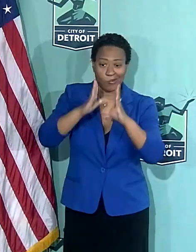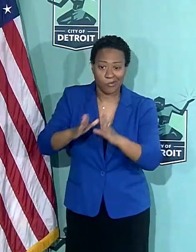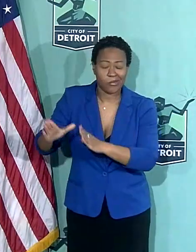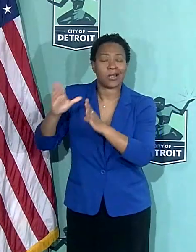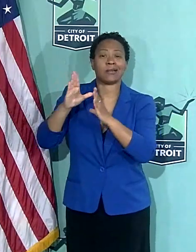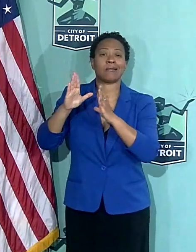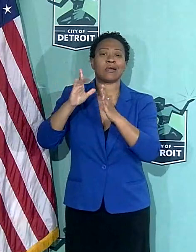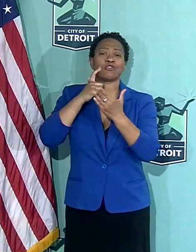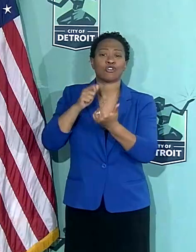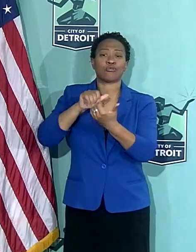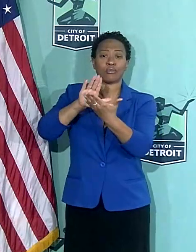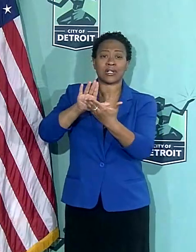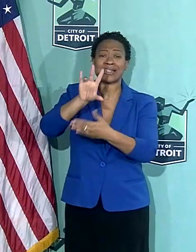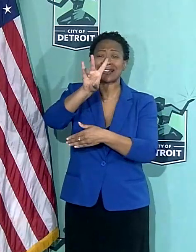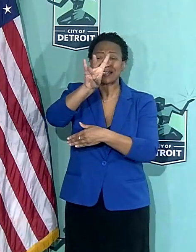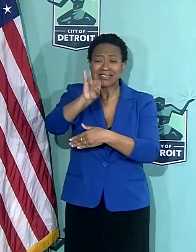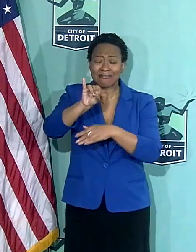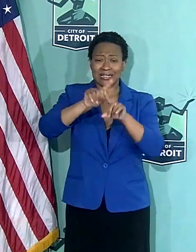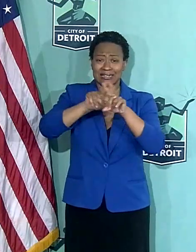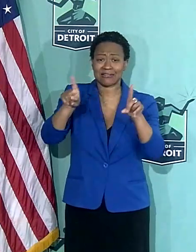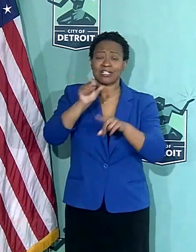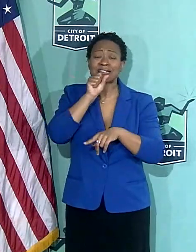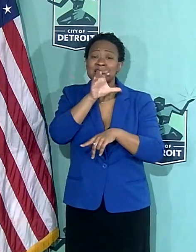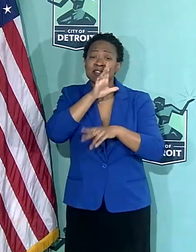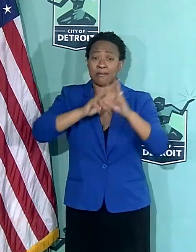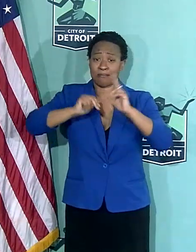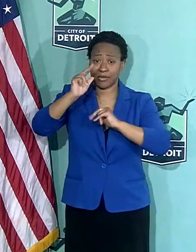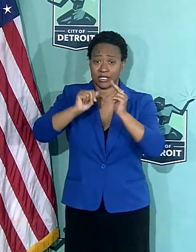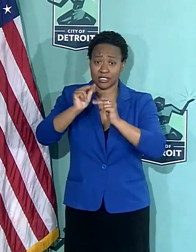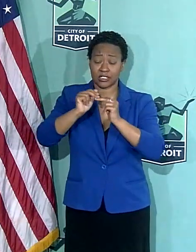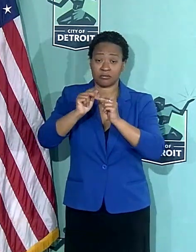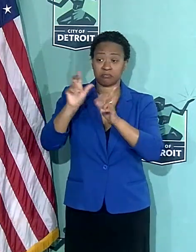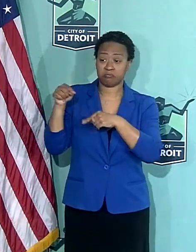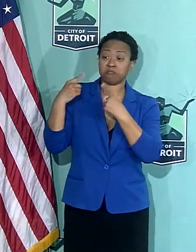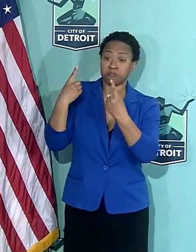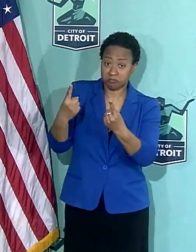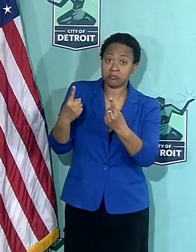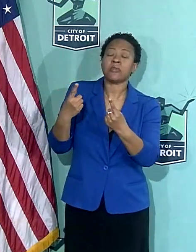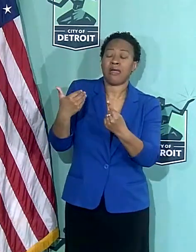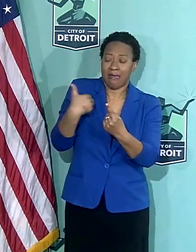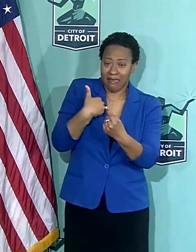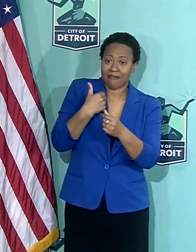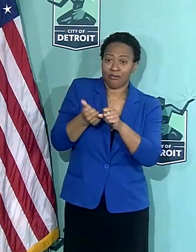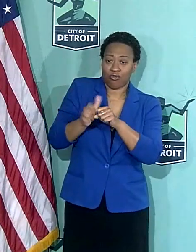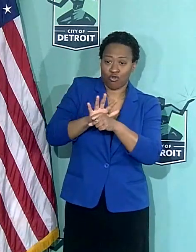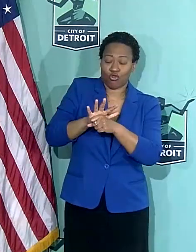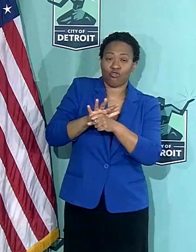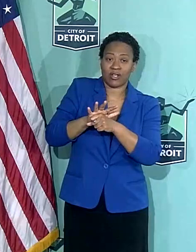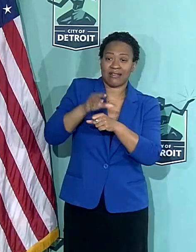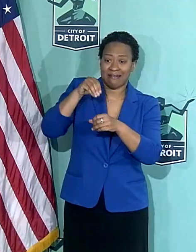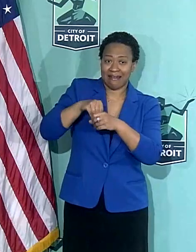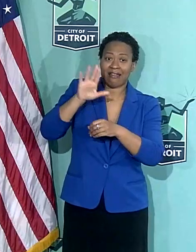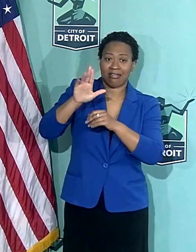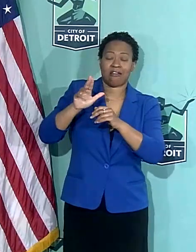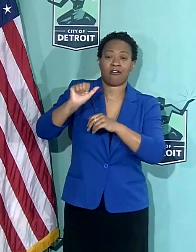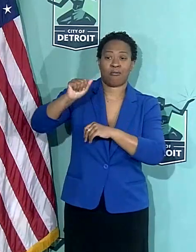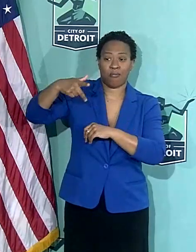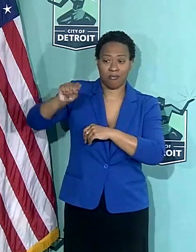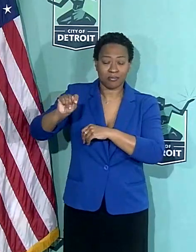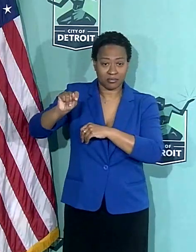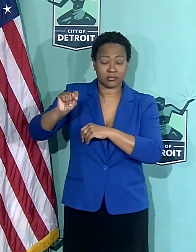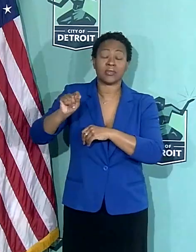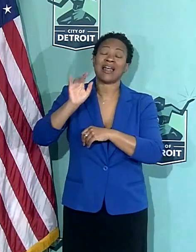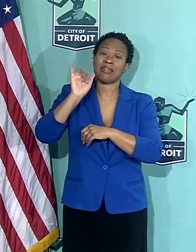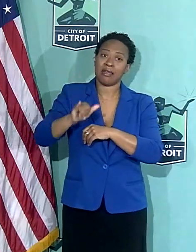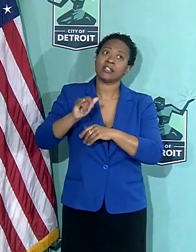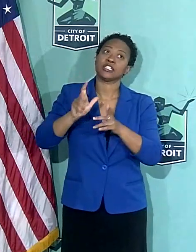address almost 70 facilities who have to date been confirmed with COVID-19. This is going to be a massive